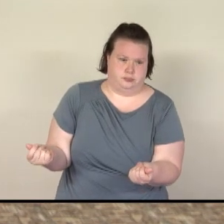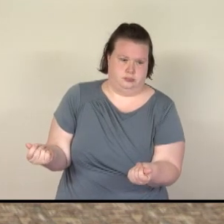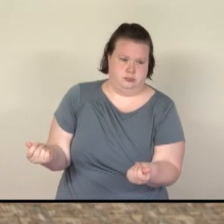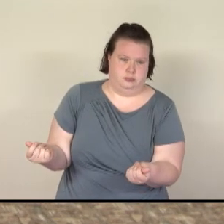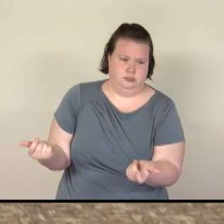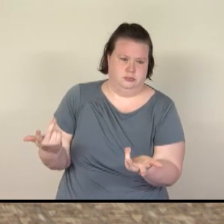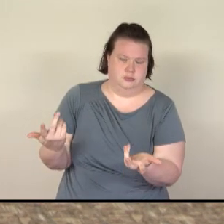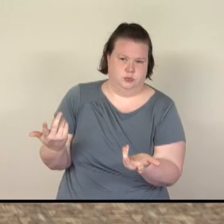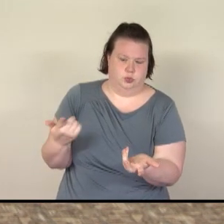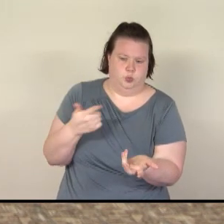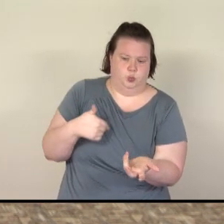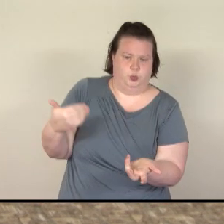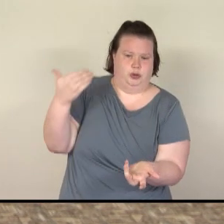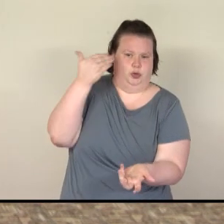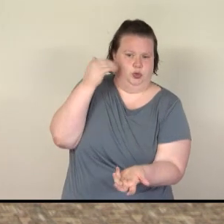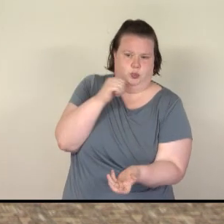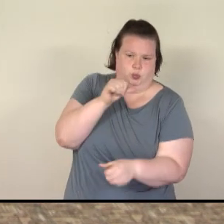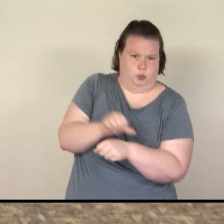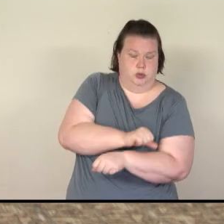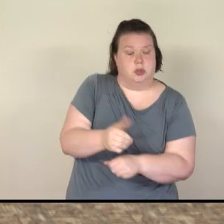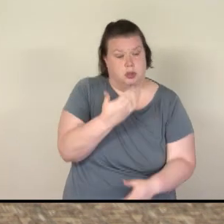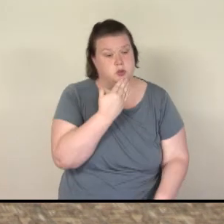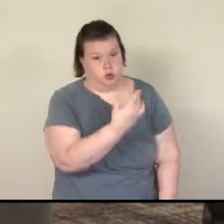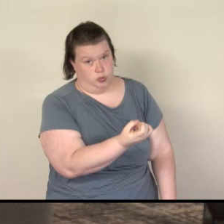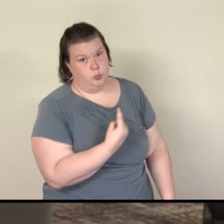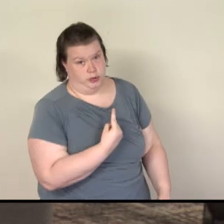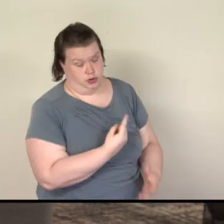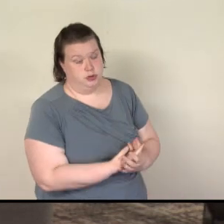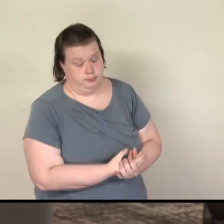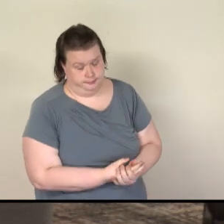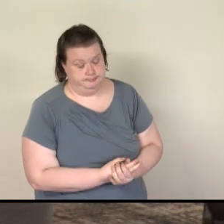with what we knew wouldn't work. That's a good question, Mr. Davis.